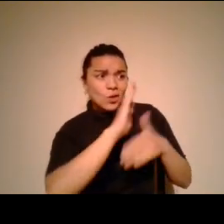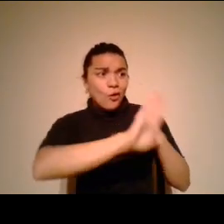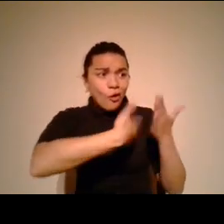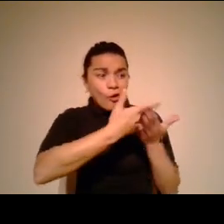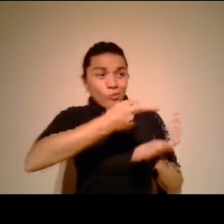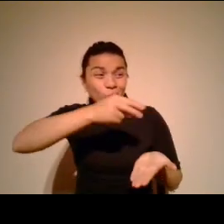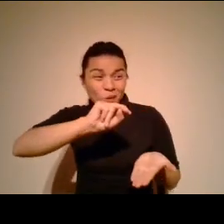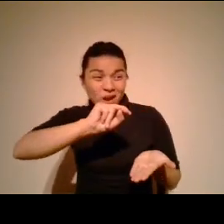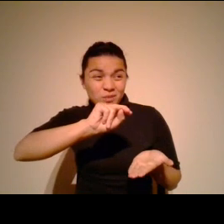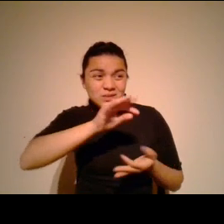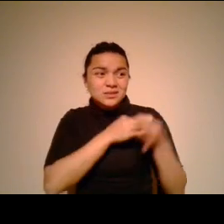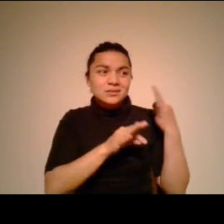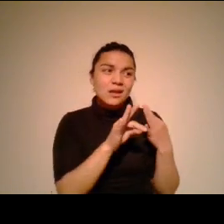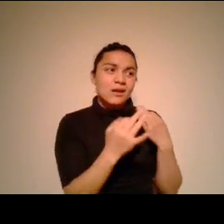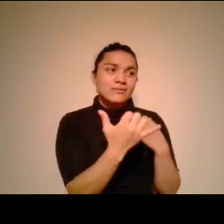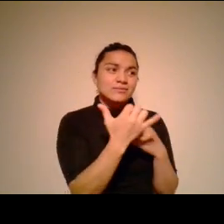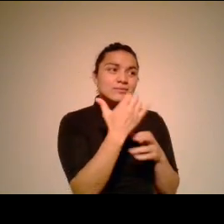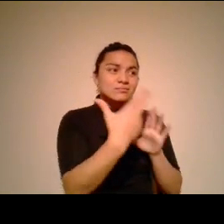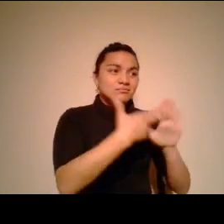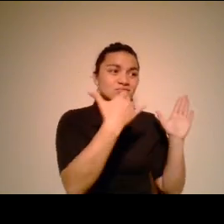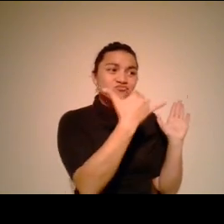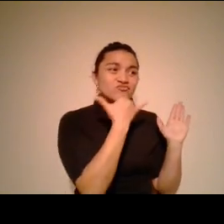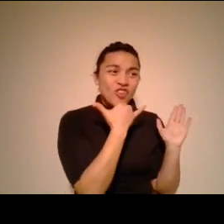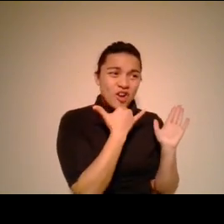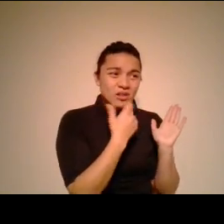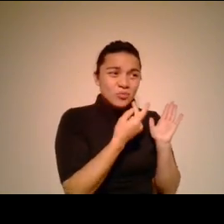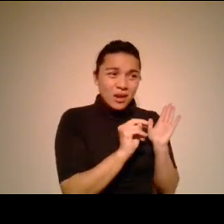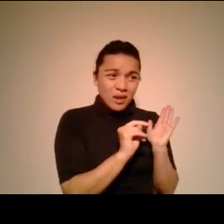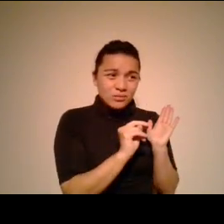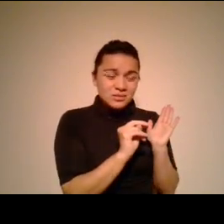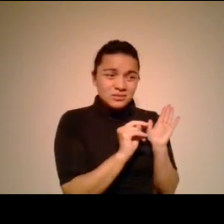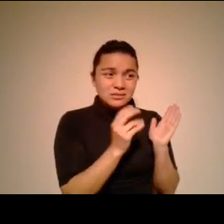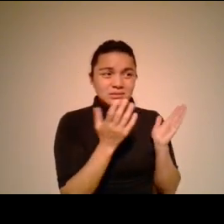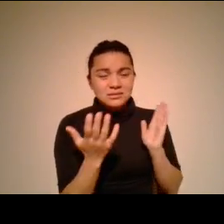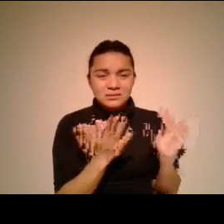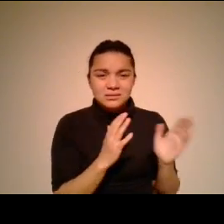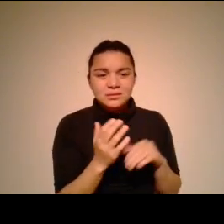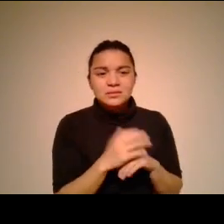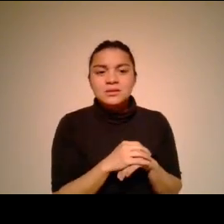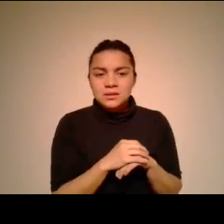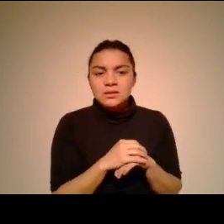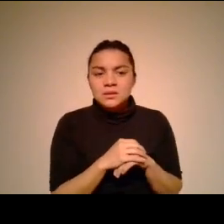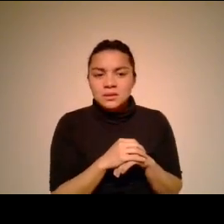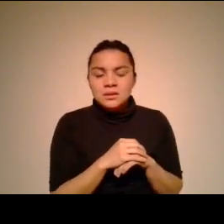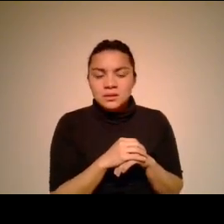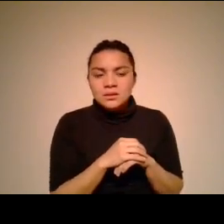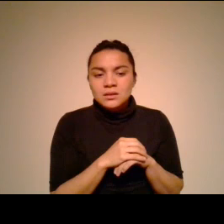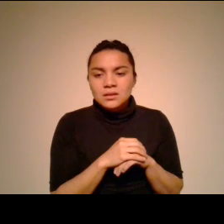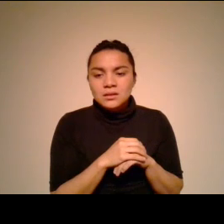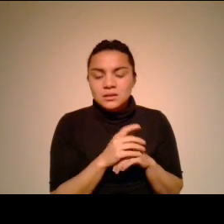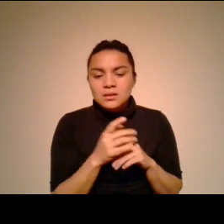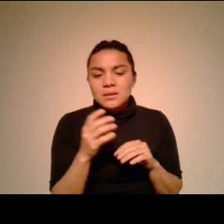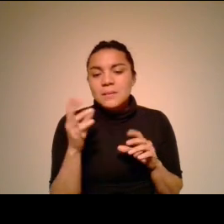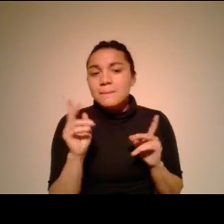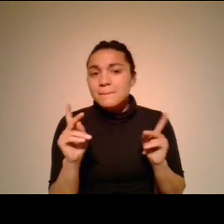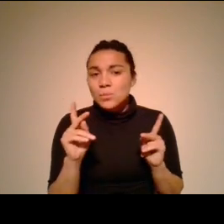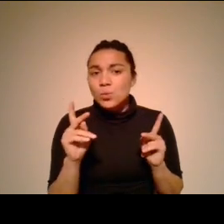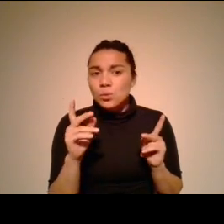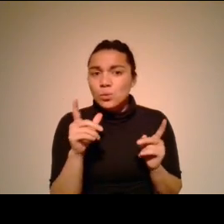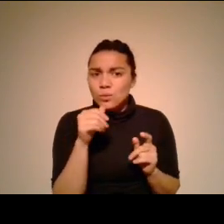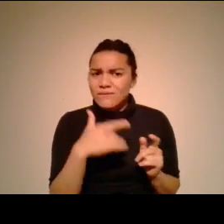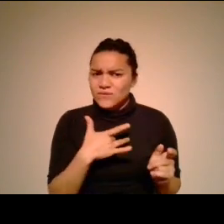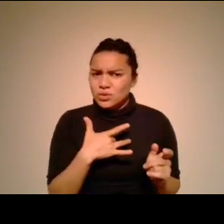to misgendering non-binary people. And this is something where people who feel really strongly about this will